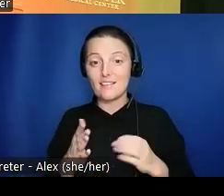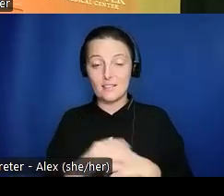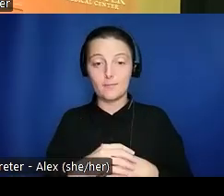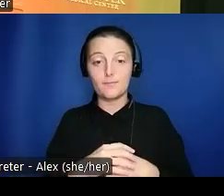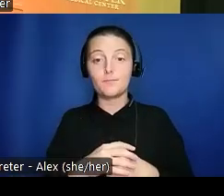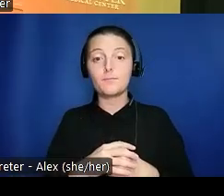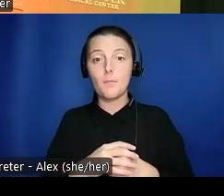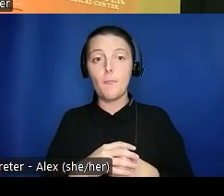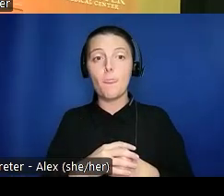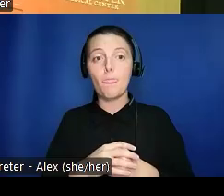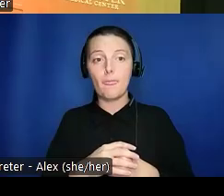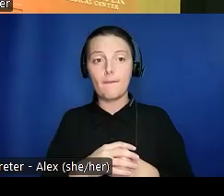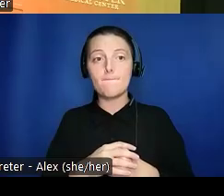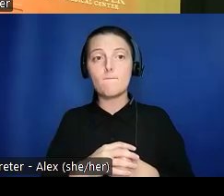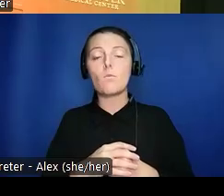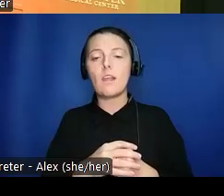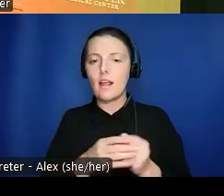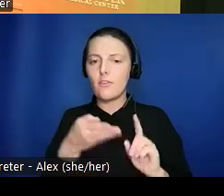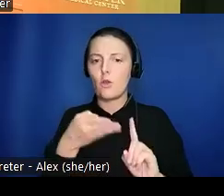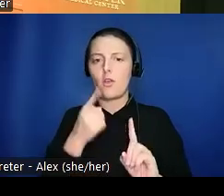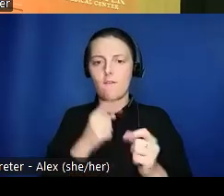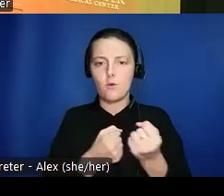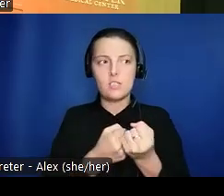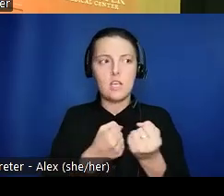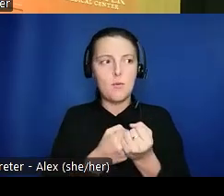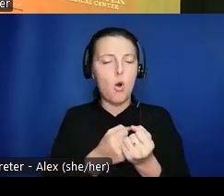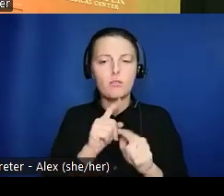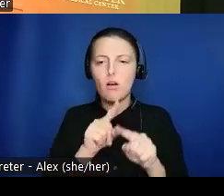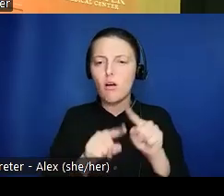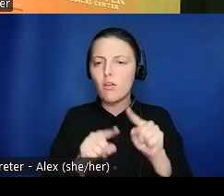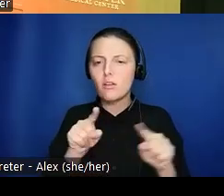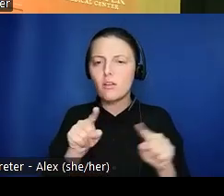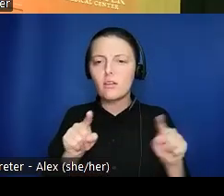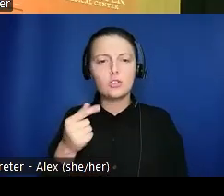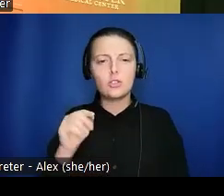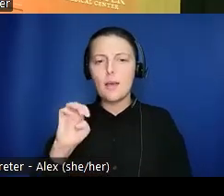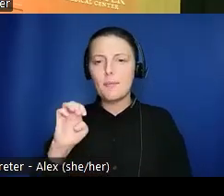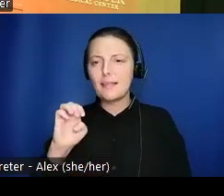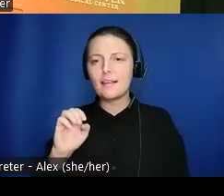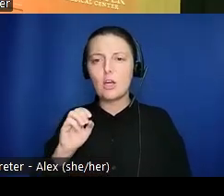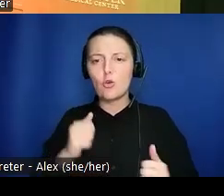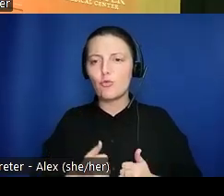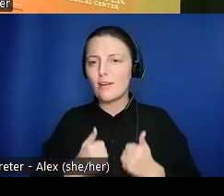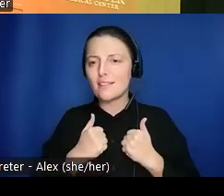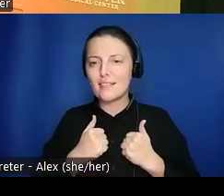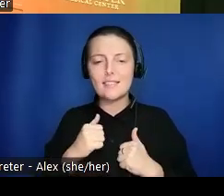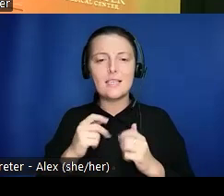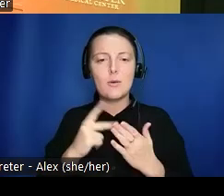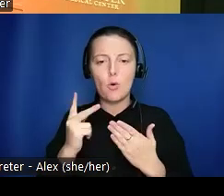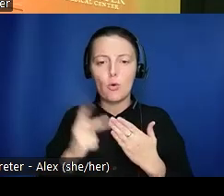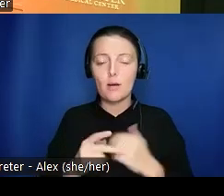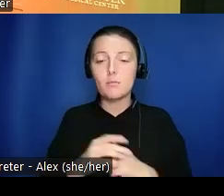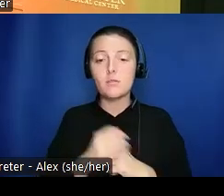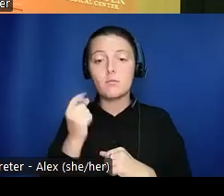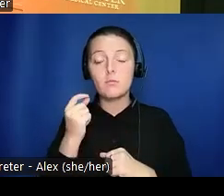of these GME residency programs. And in many ways, the Department of Psychiatry has